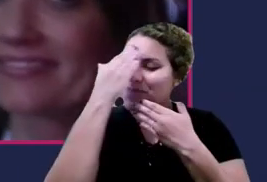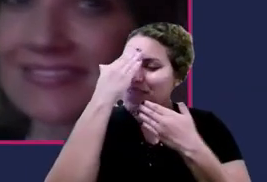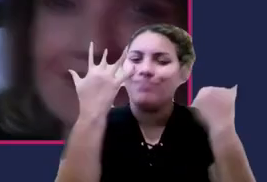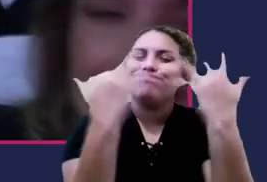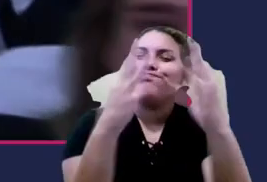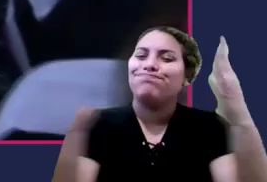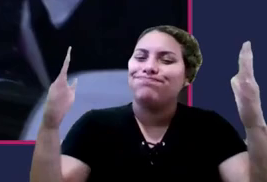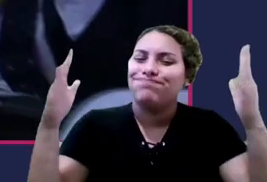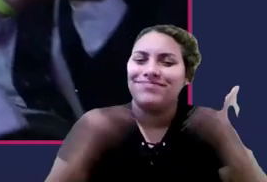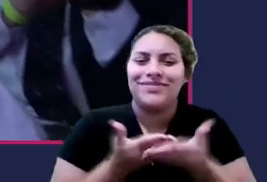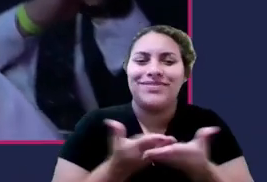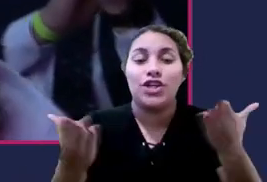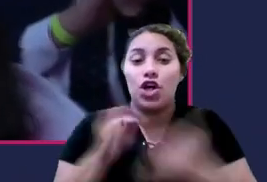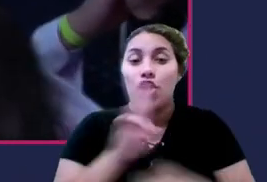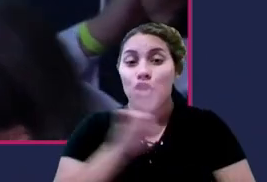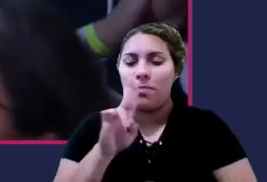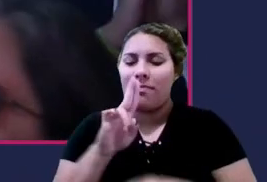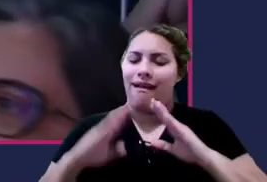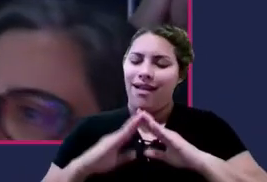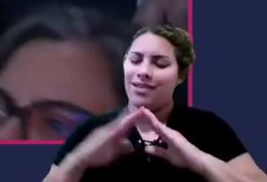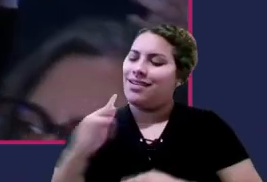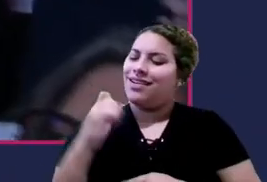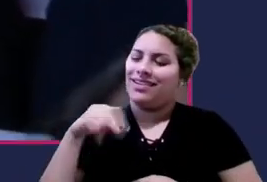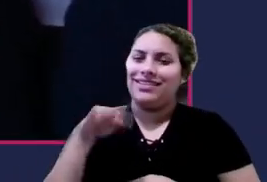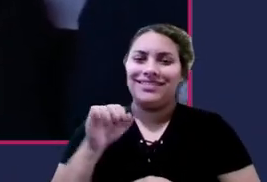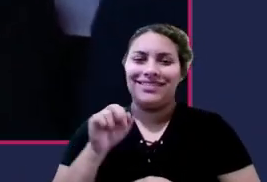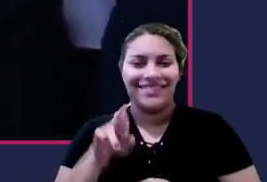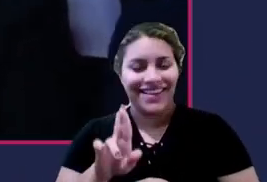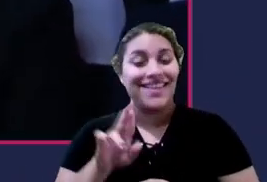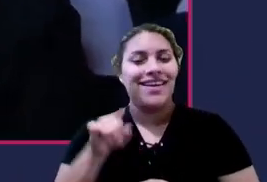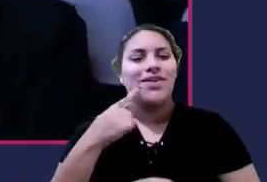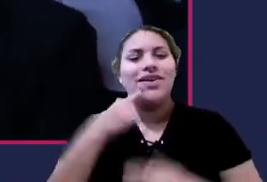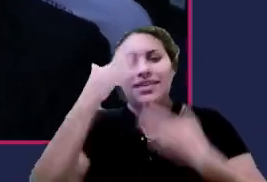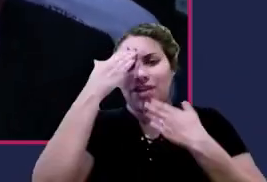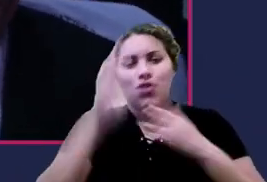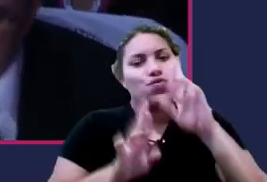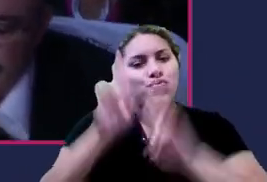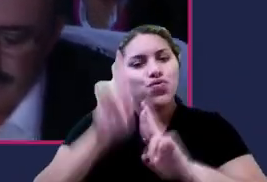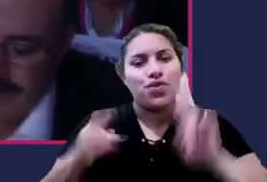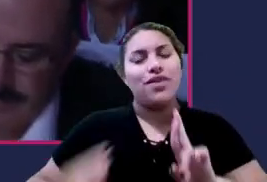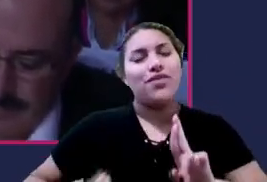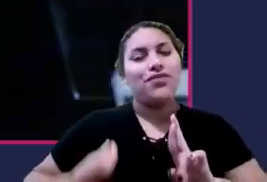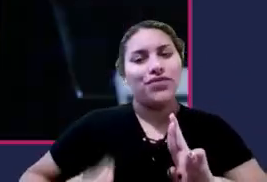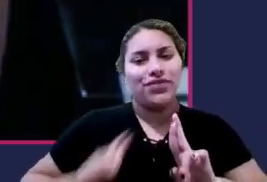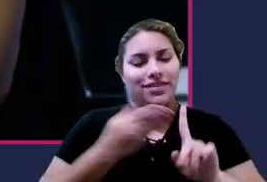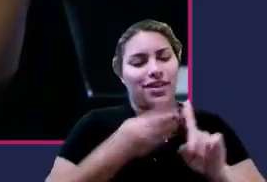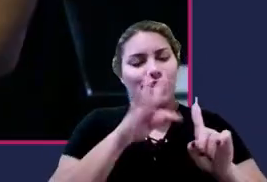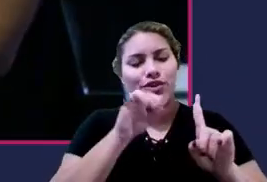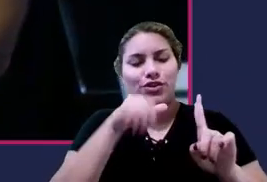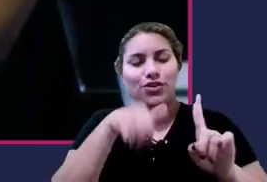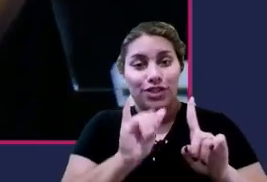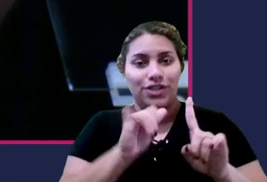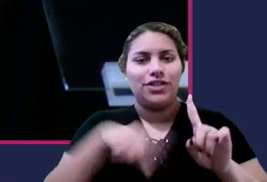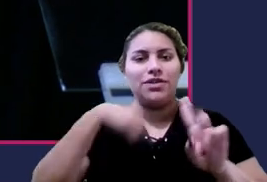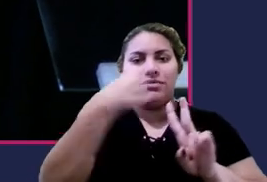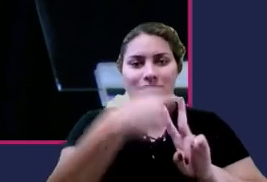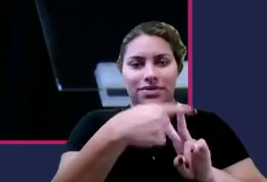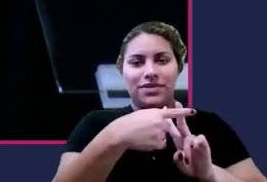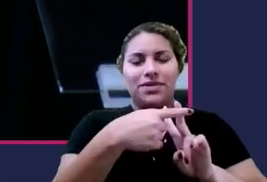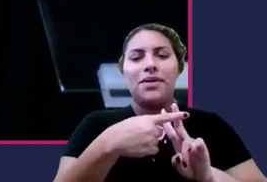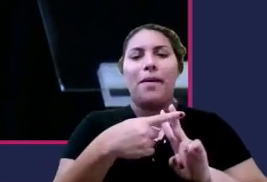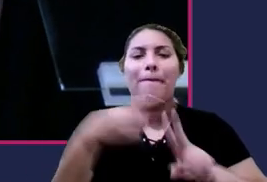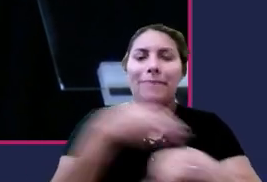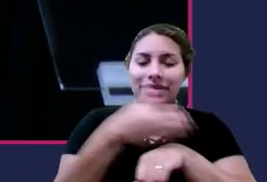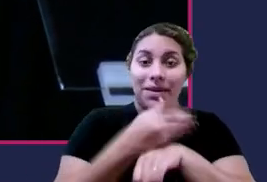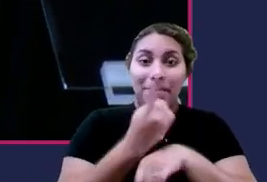Perfect. An applause. On behalf of Casa Hunter, I'd like to thank the authorities present here today, Tony, and everyone who's